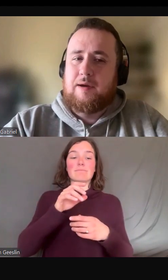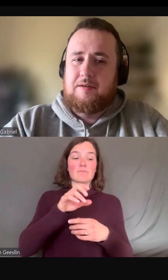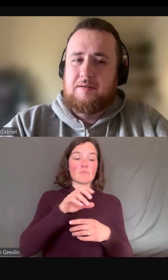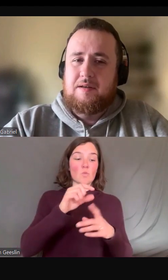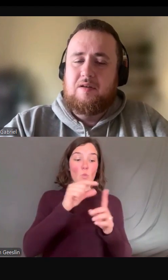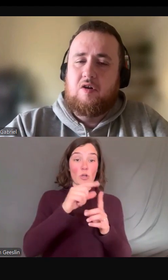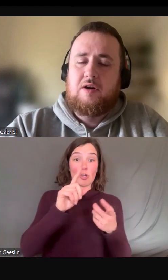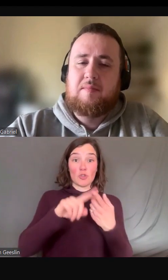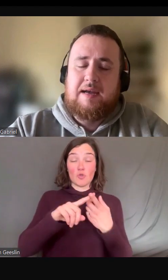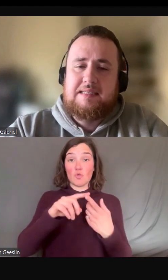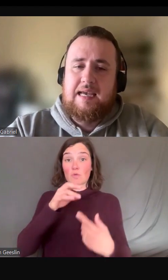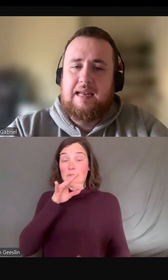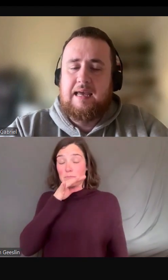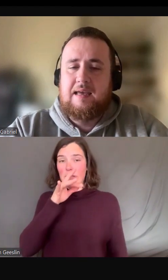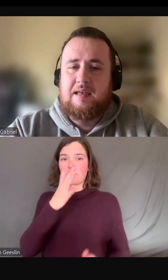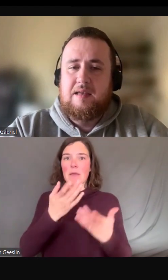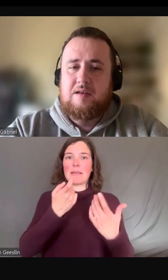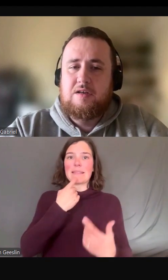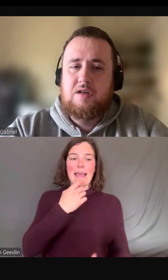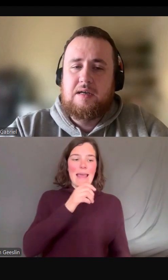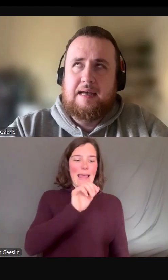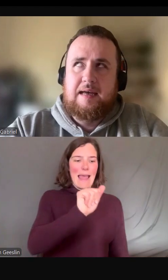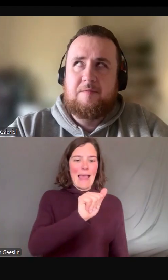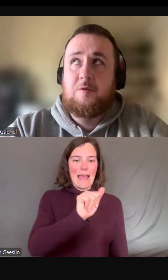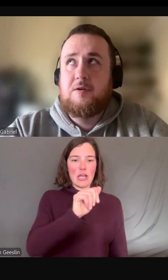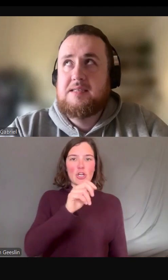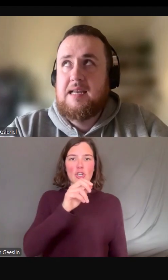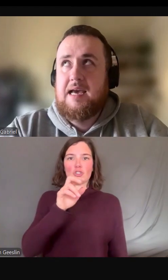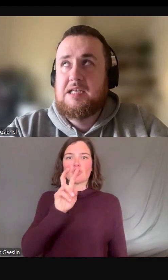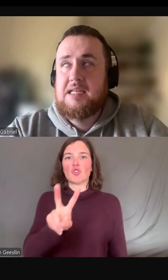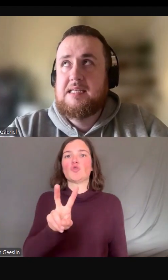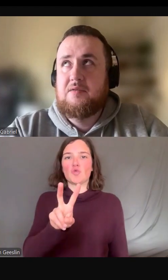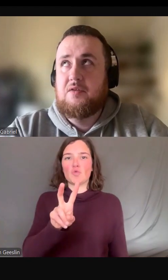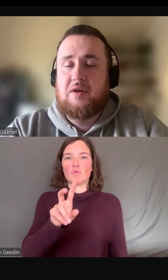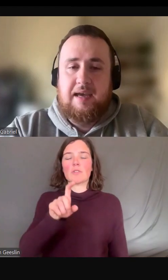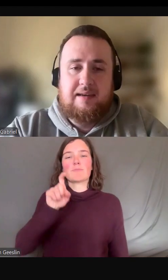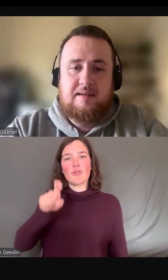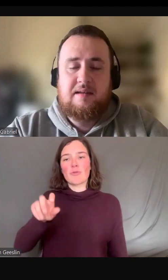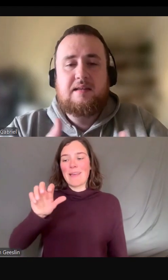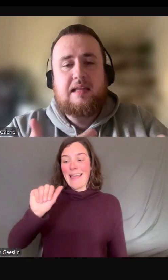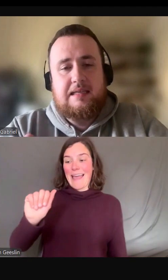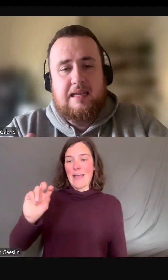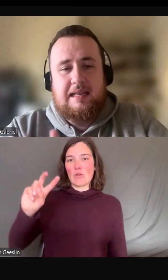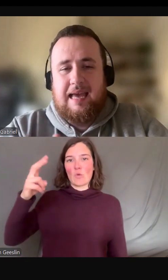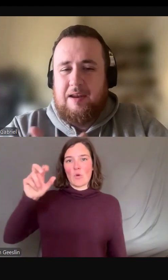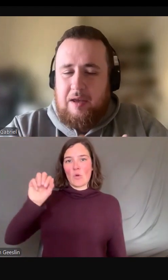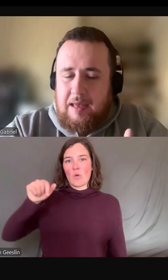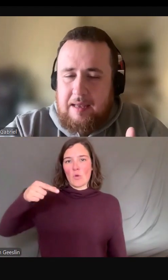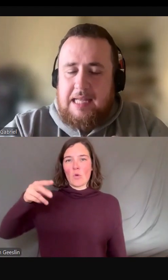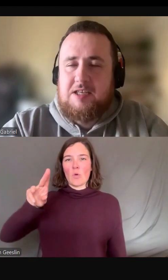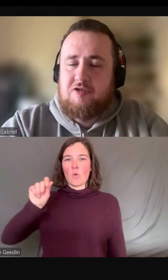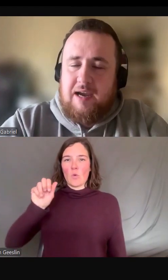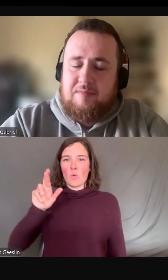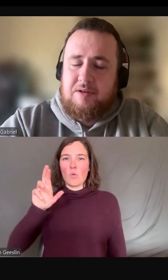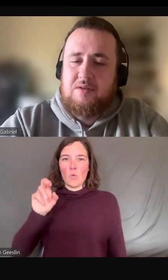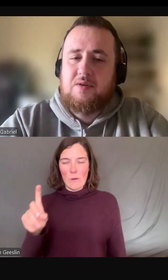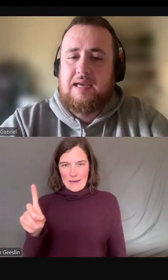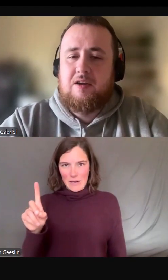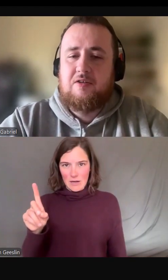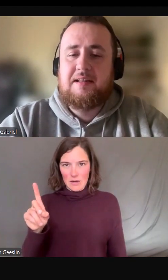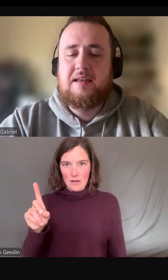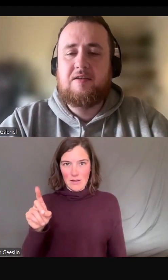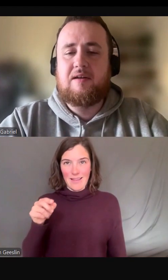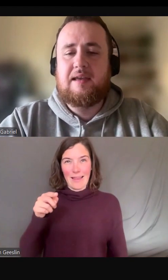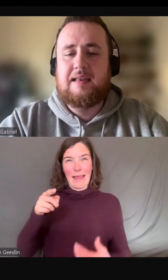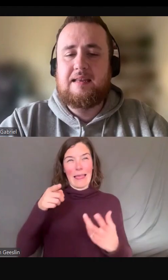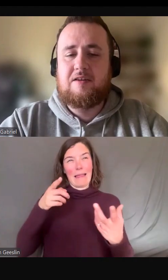squared. Or they might say like / instead of divide, things like that. It's correct, but also